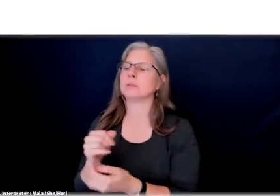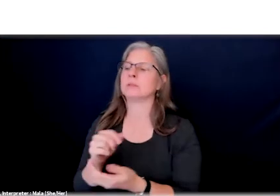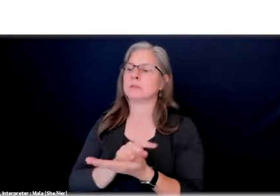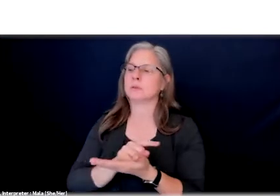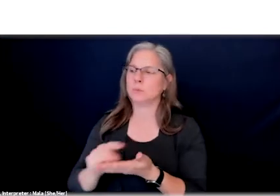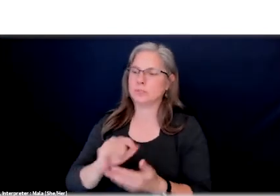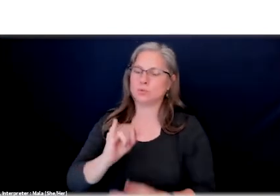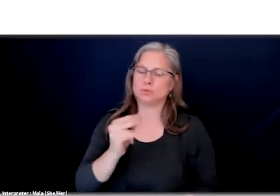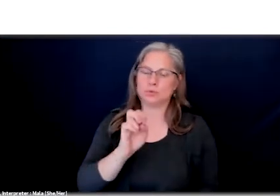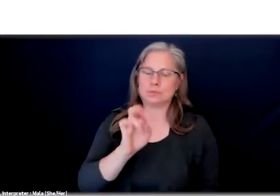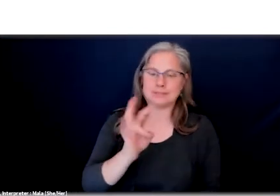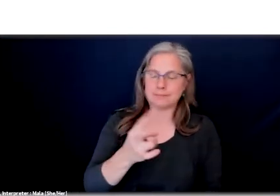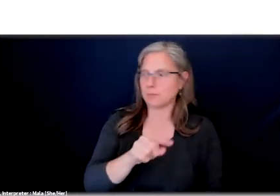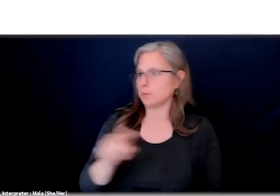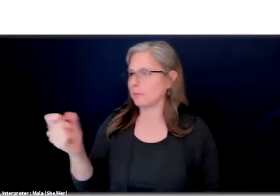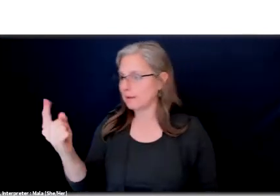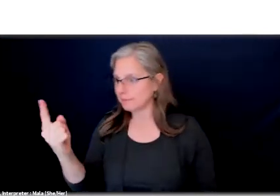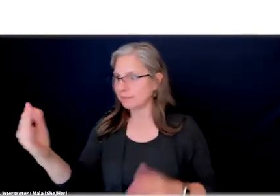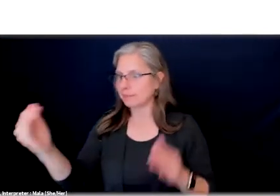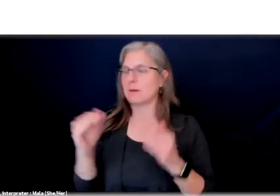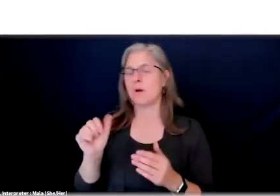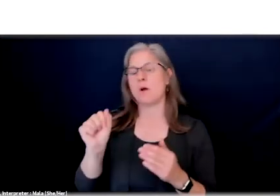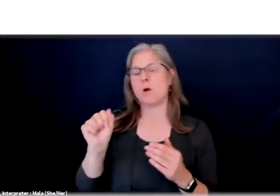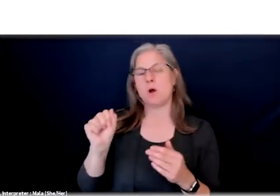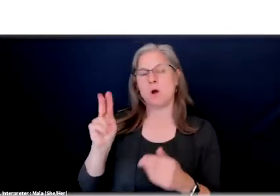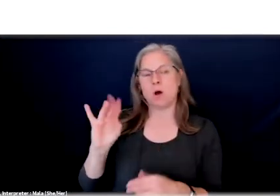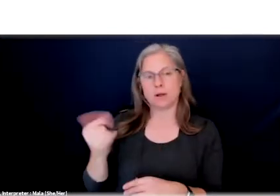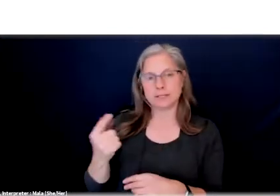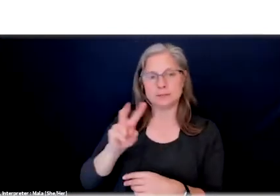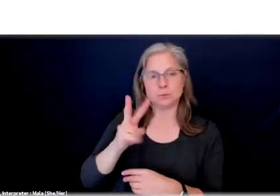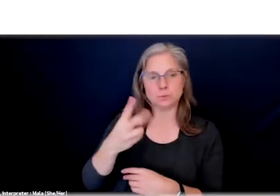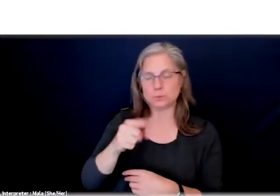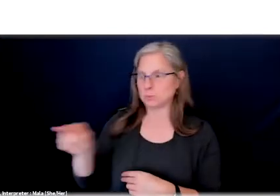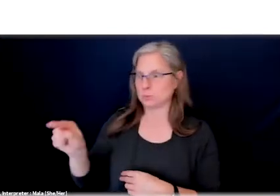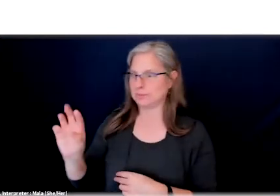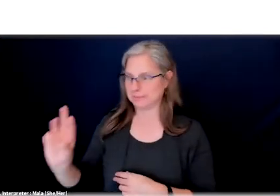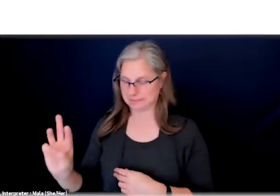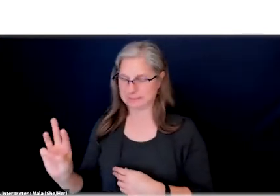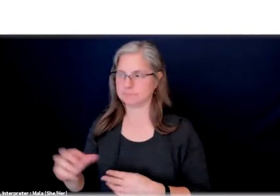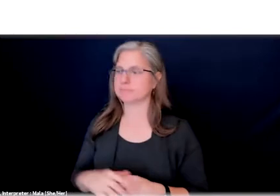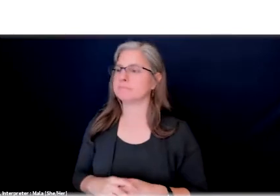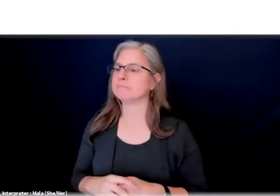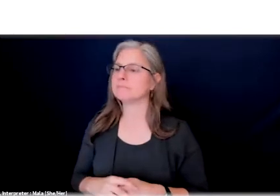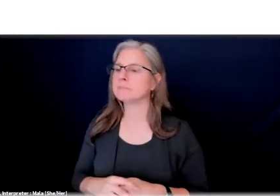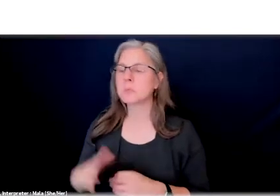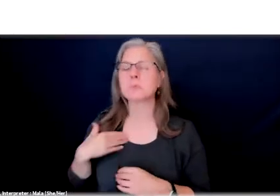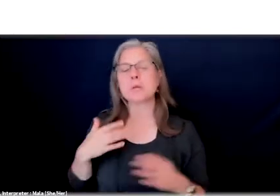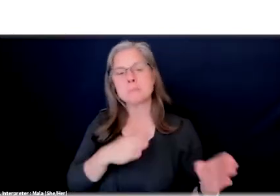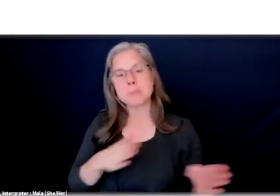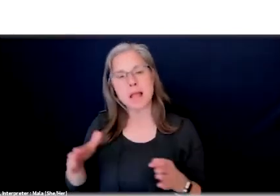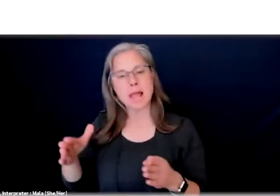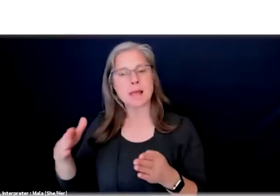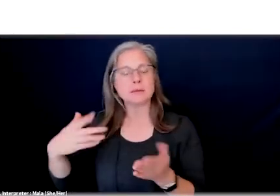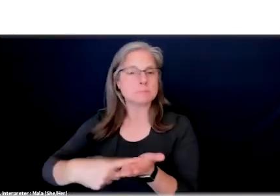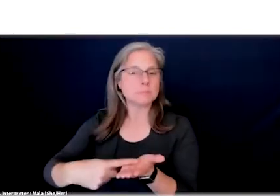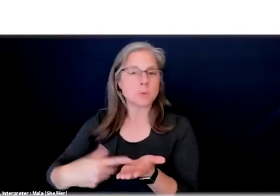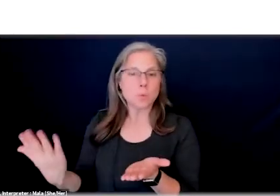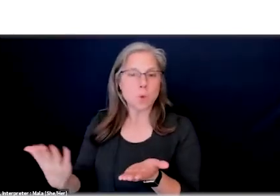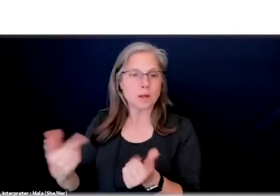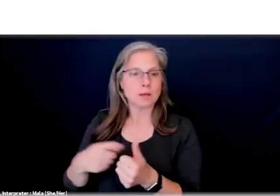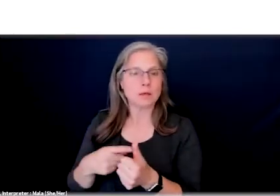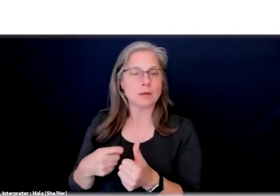11th and August 2nd to the 6th. We plan to handle topics such as the